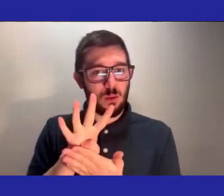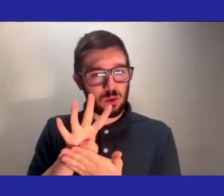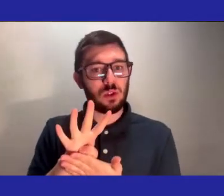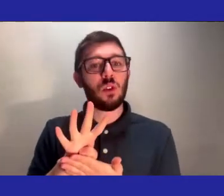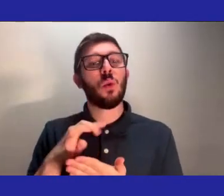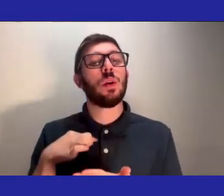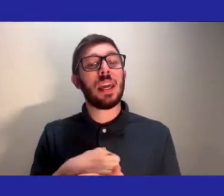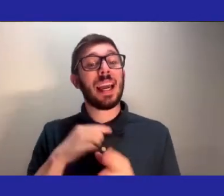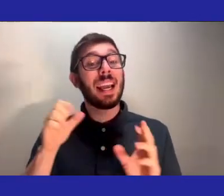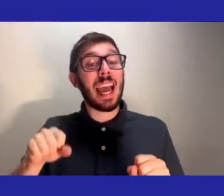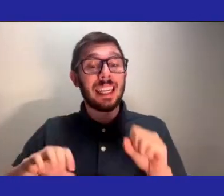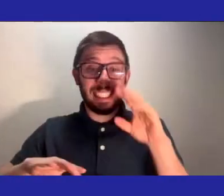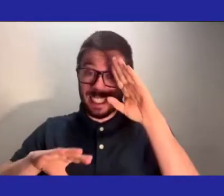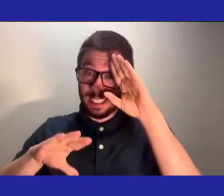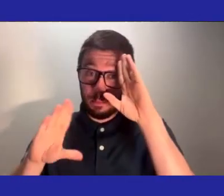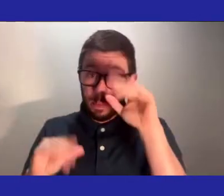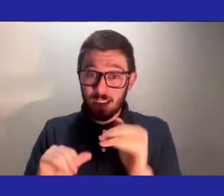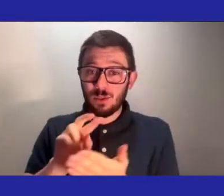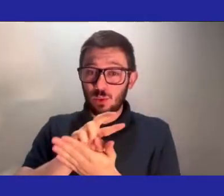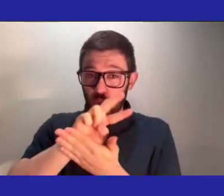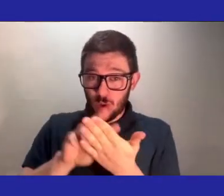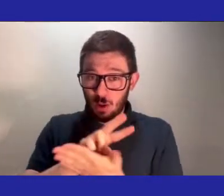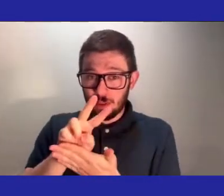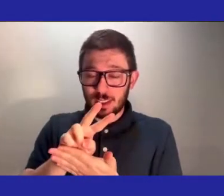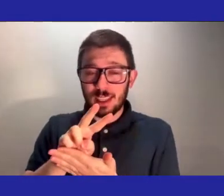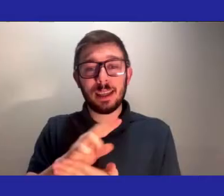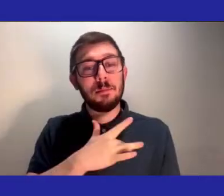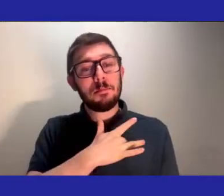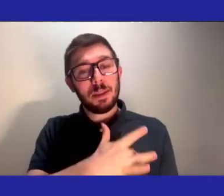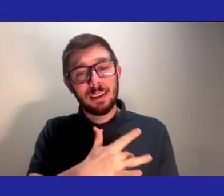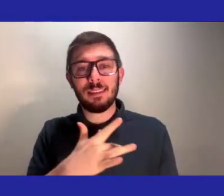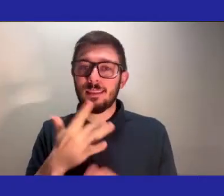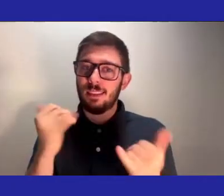2 hours, and we are generally coming in underneath that. Yeah.